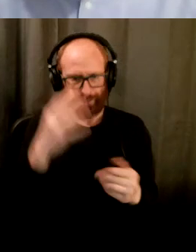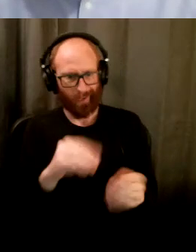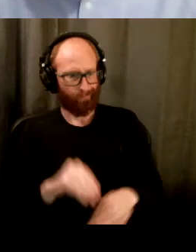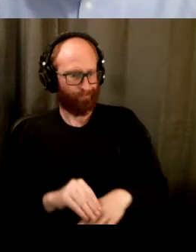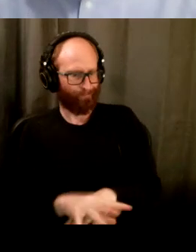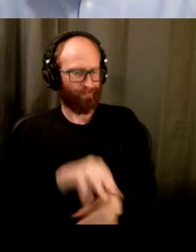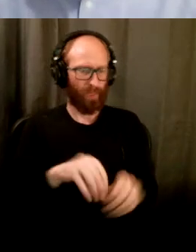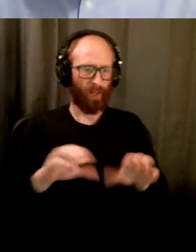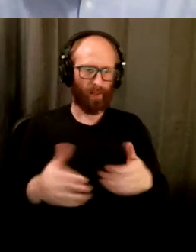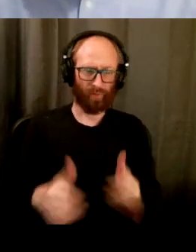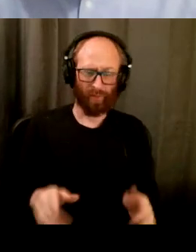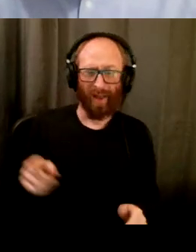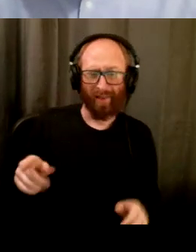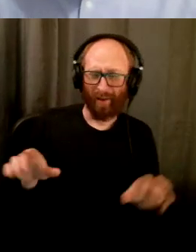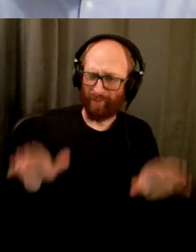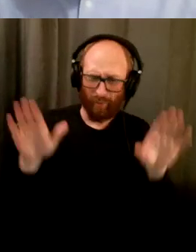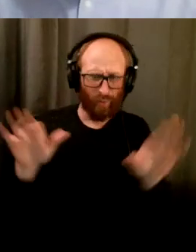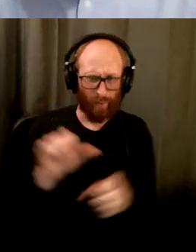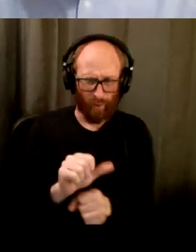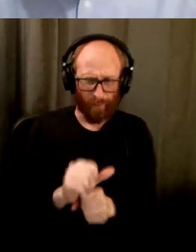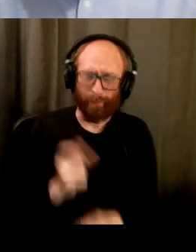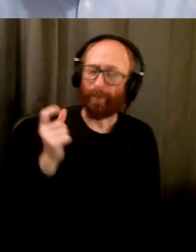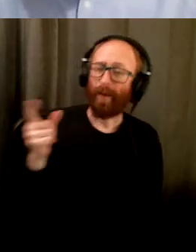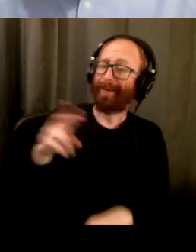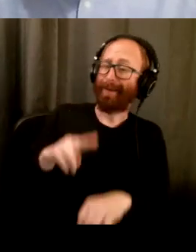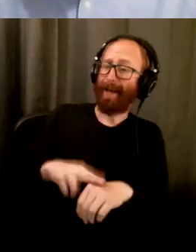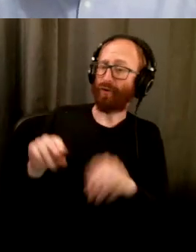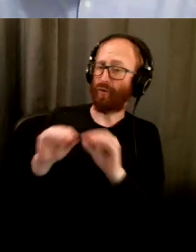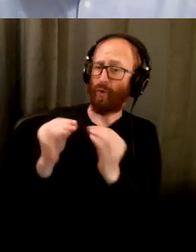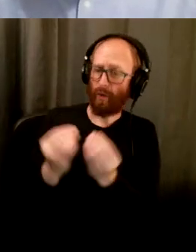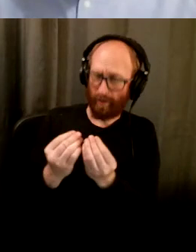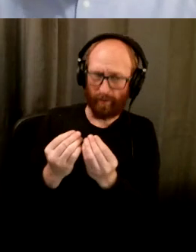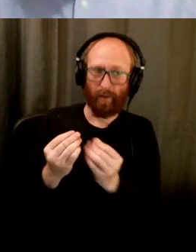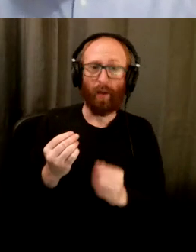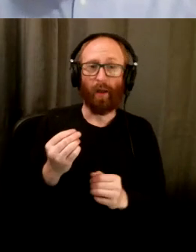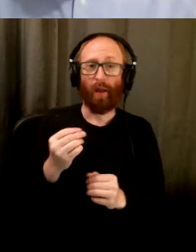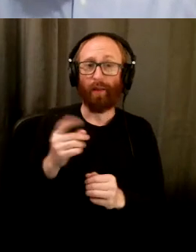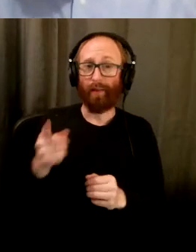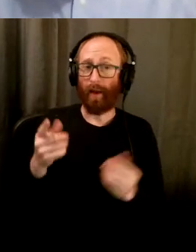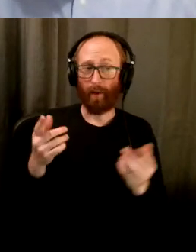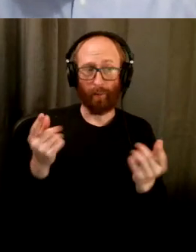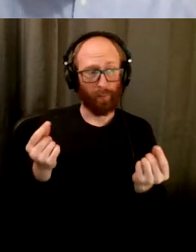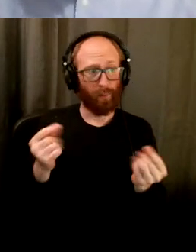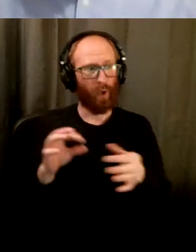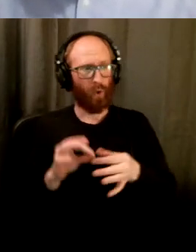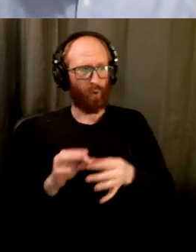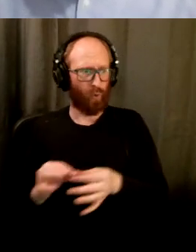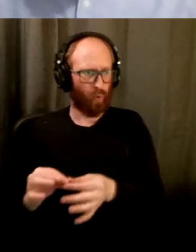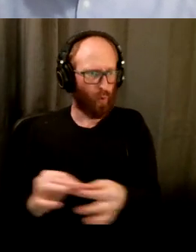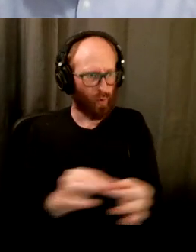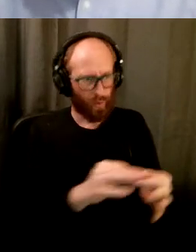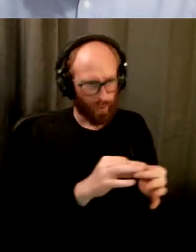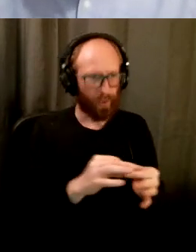work. They are a national organization coordinating the efforts to bring more mental health literacy in classrooms and